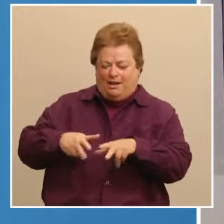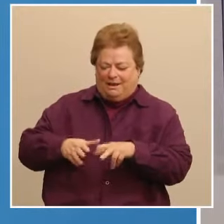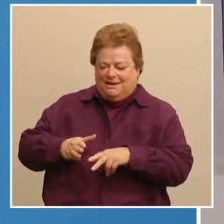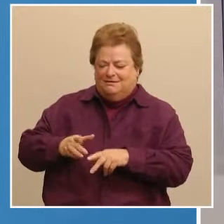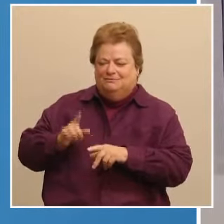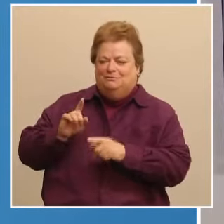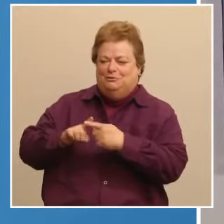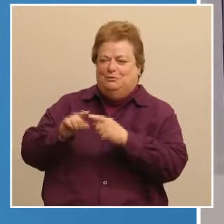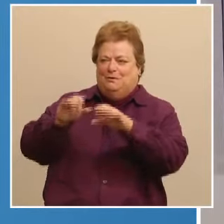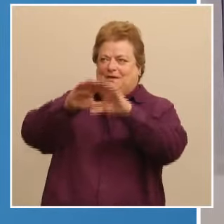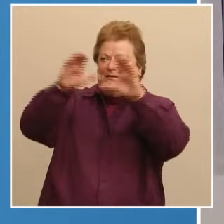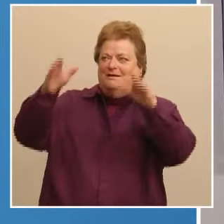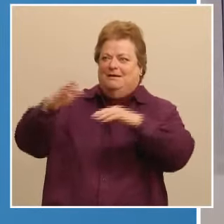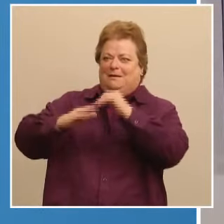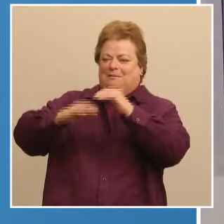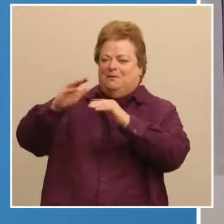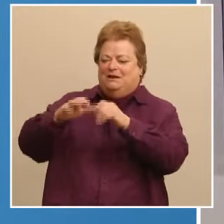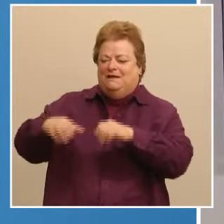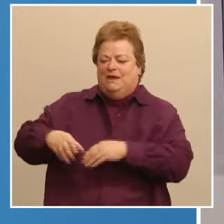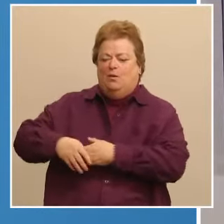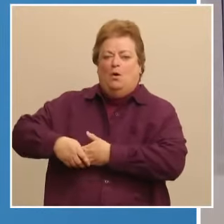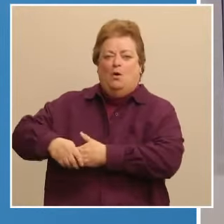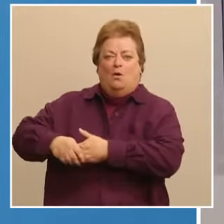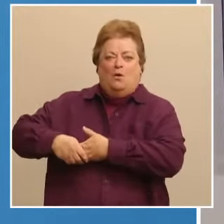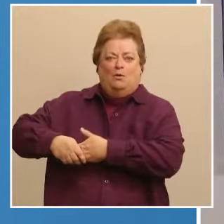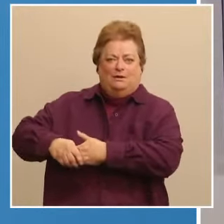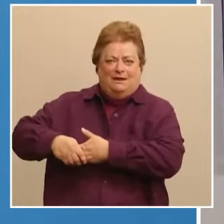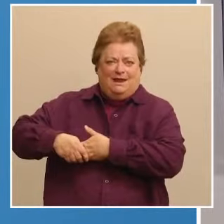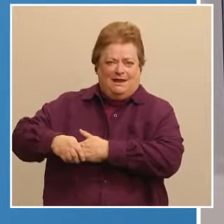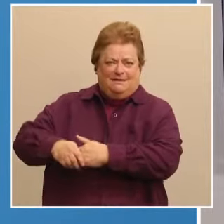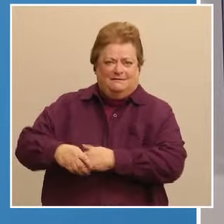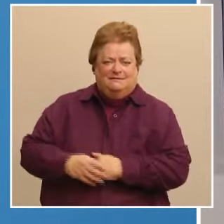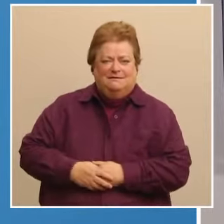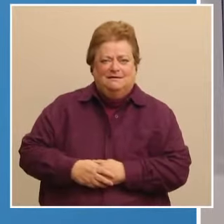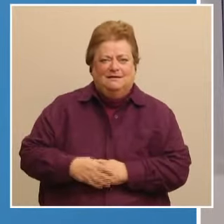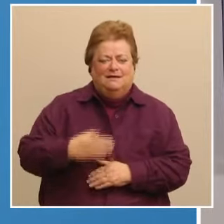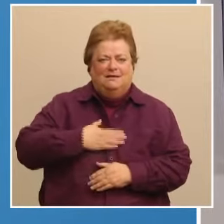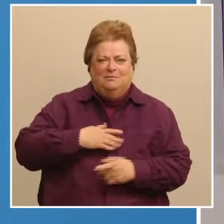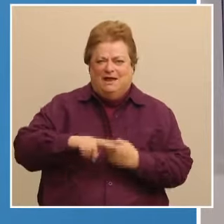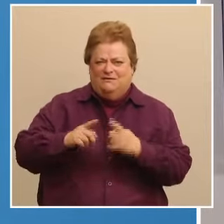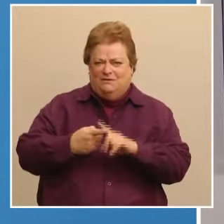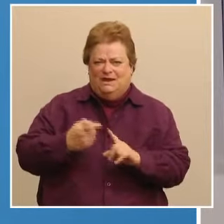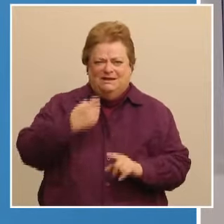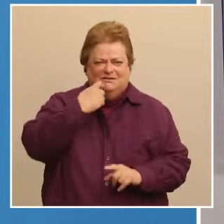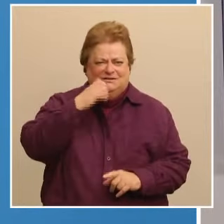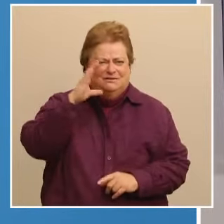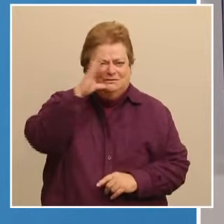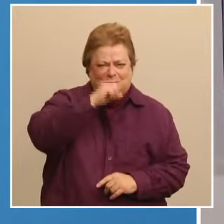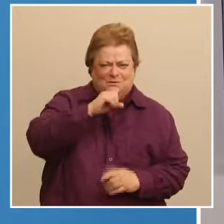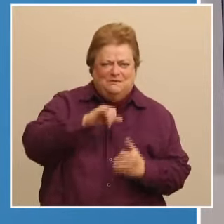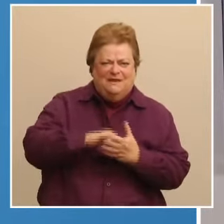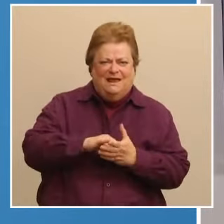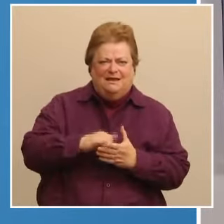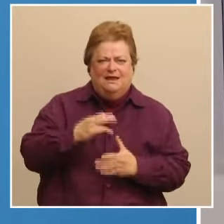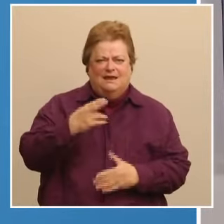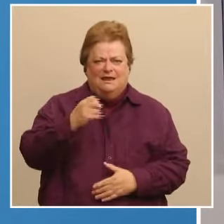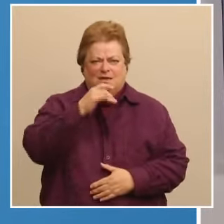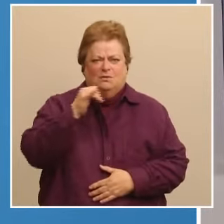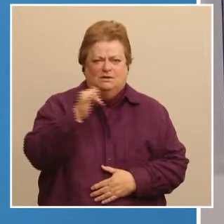hands. Her dad had received his first vaccination at the VA the previous week, and my friend had just assumed that he would stay